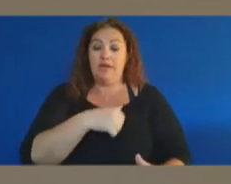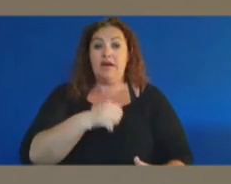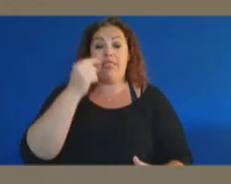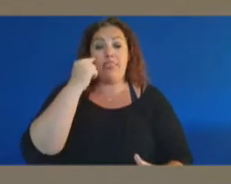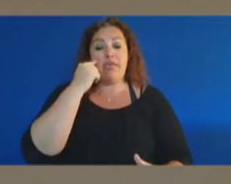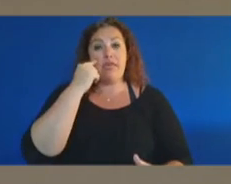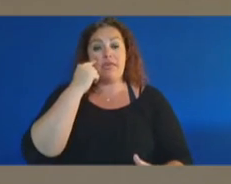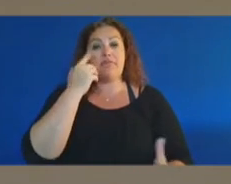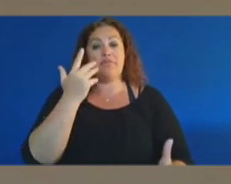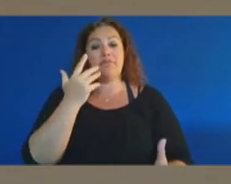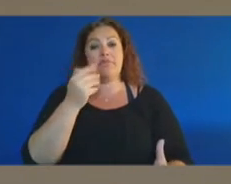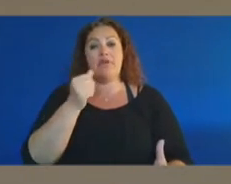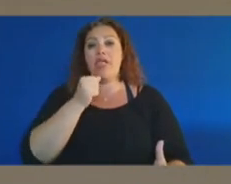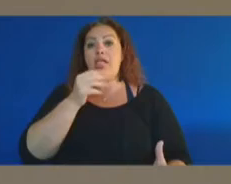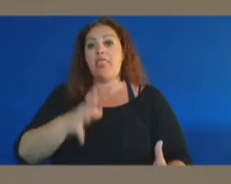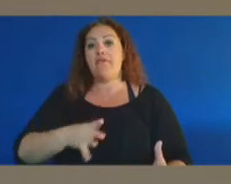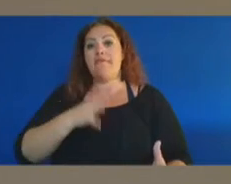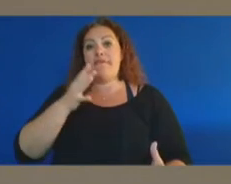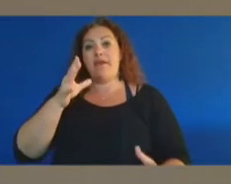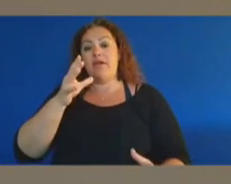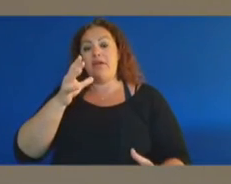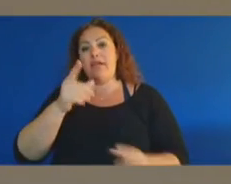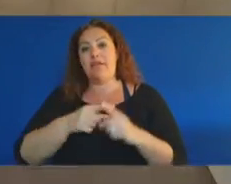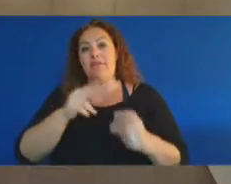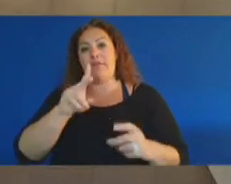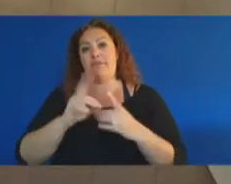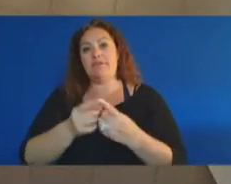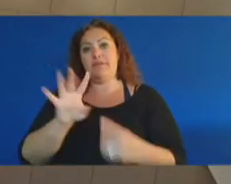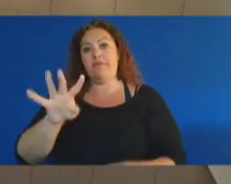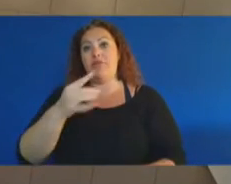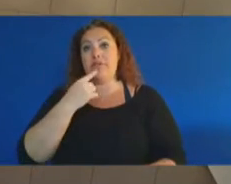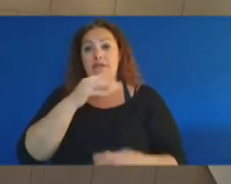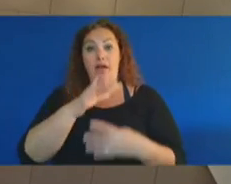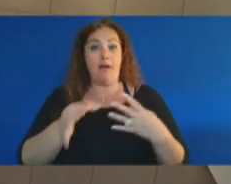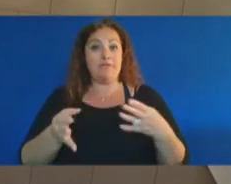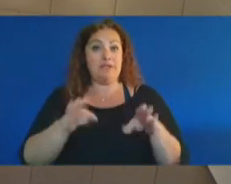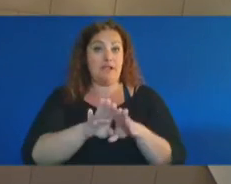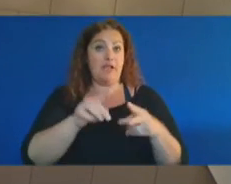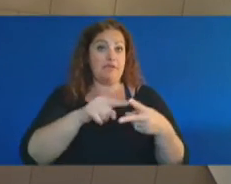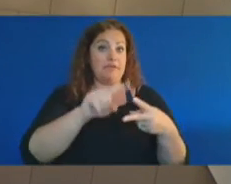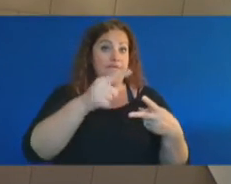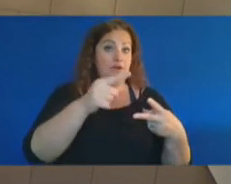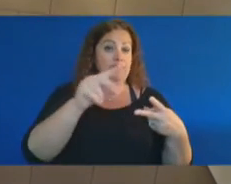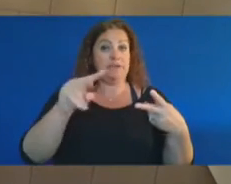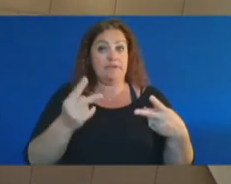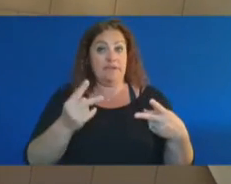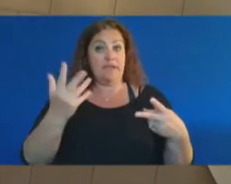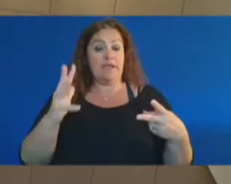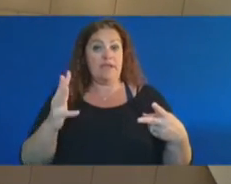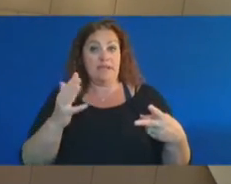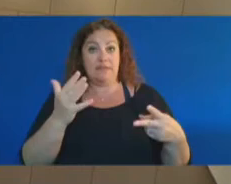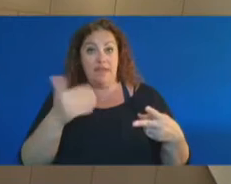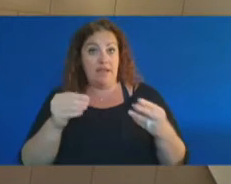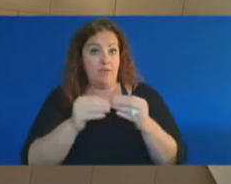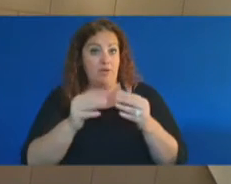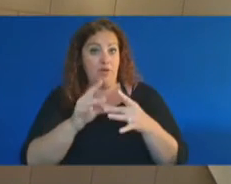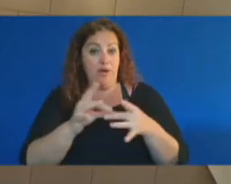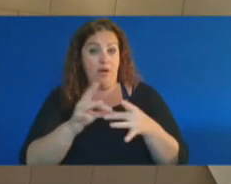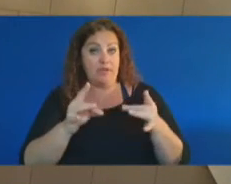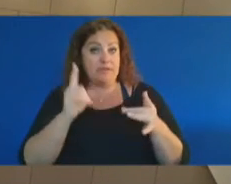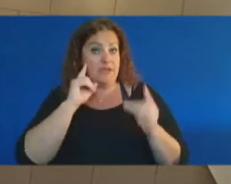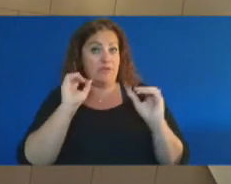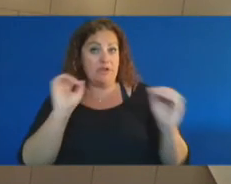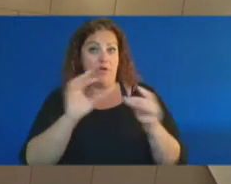fair lady from District 4 said option to close public heing we have a second any further comment having no further